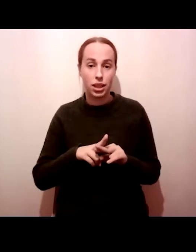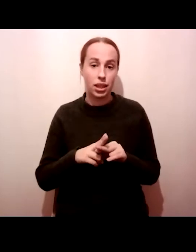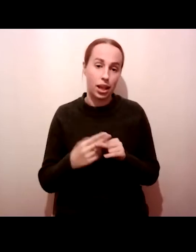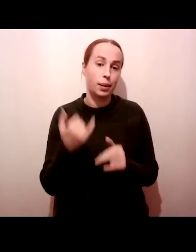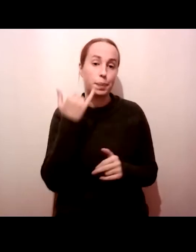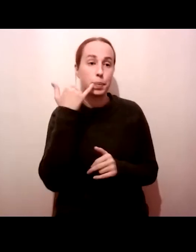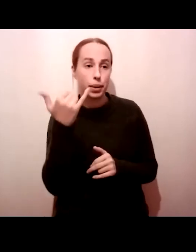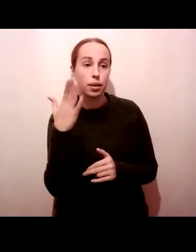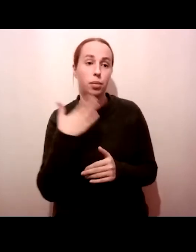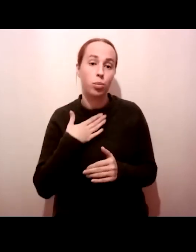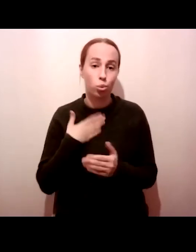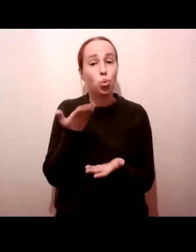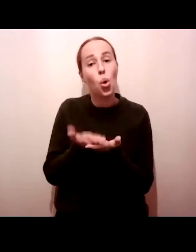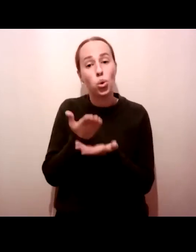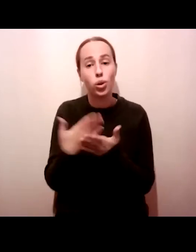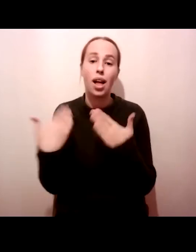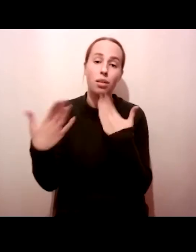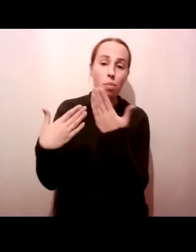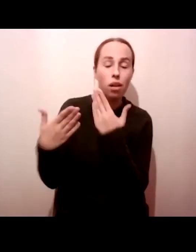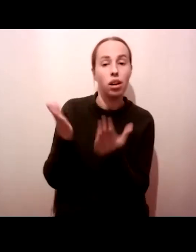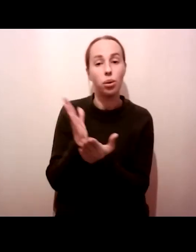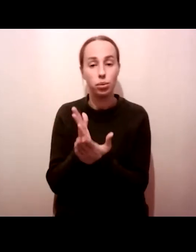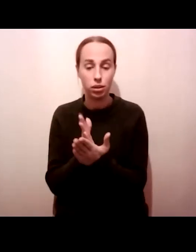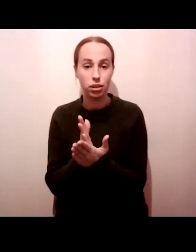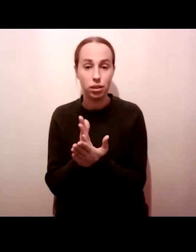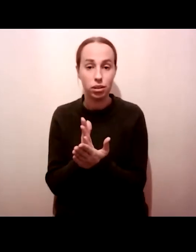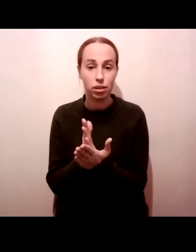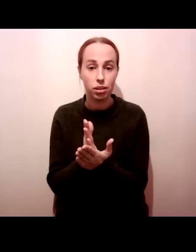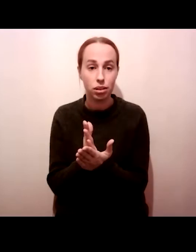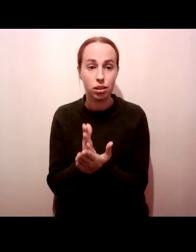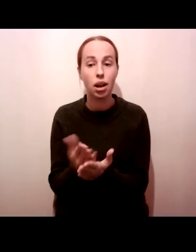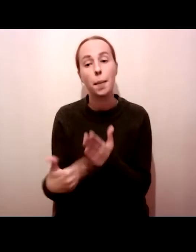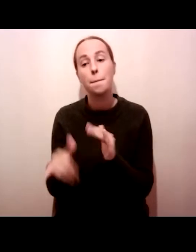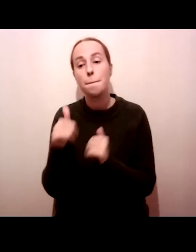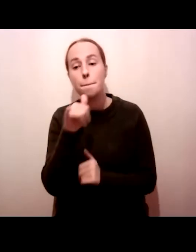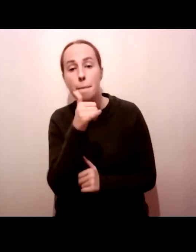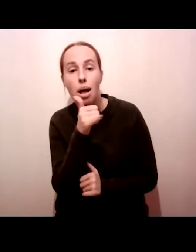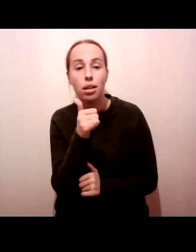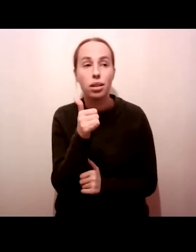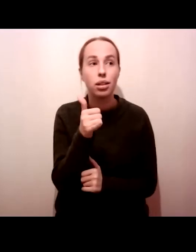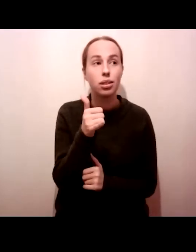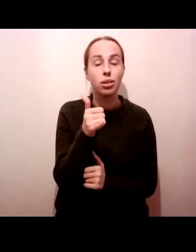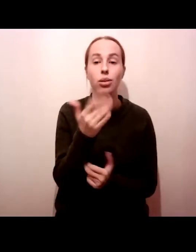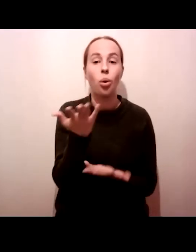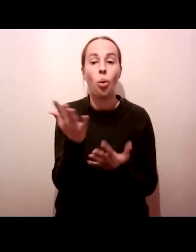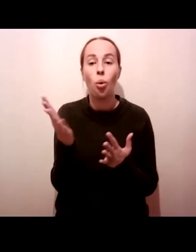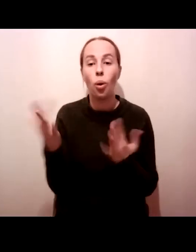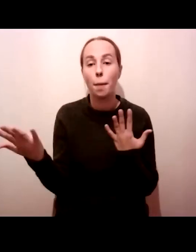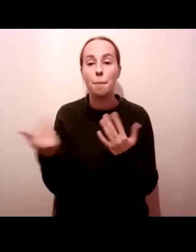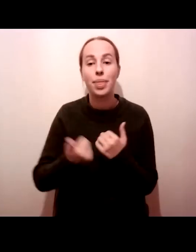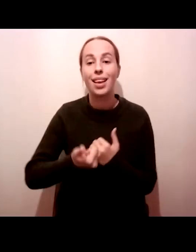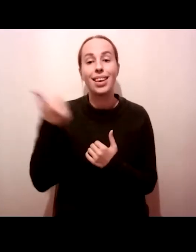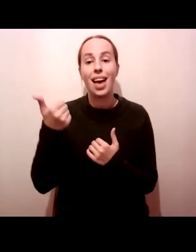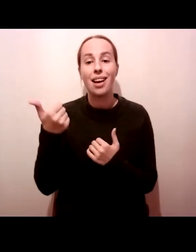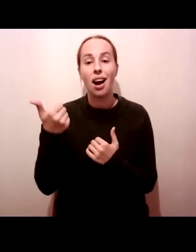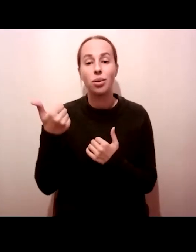they are willing to tell about their orientation to their parents. But prior to telling to their parents,